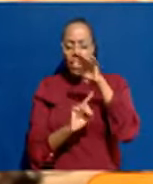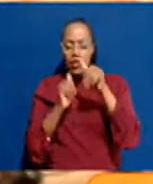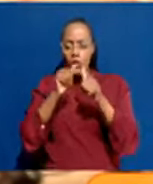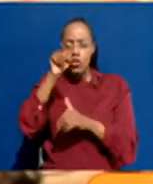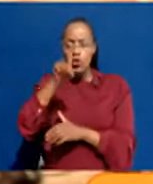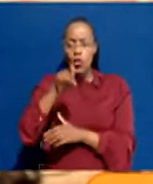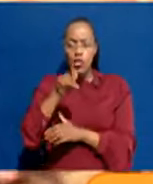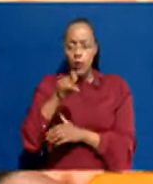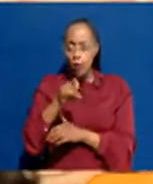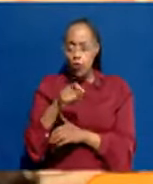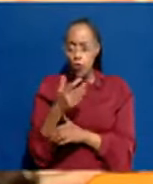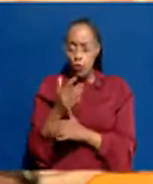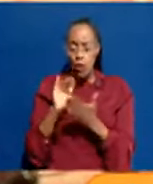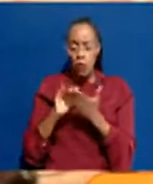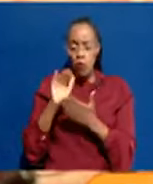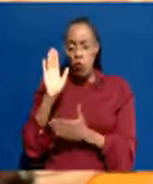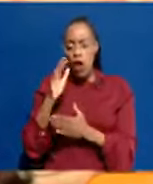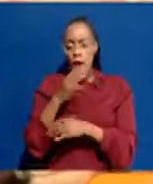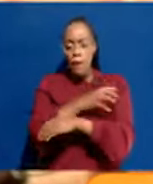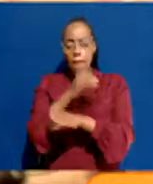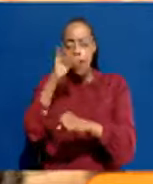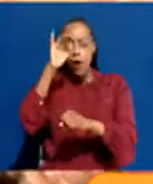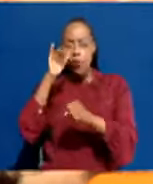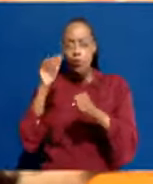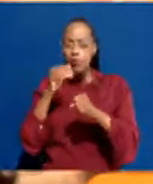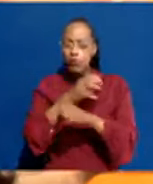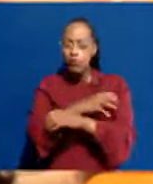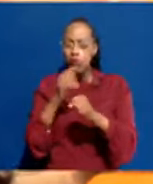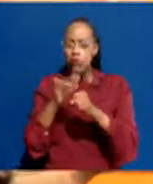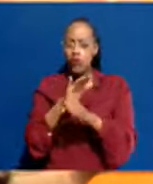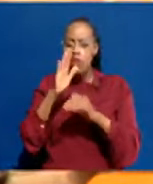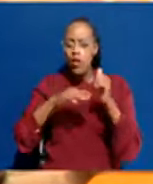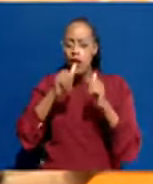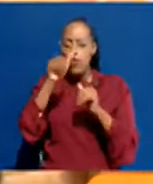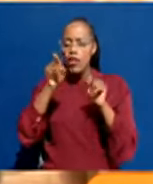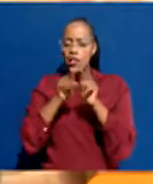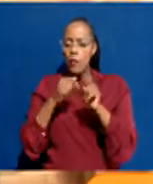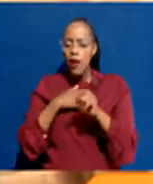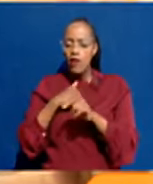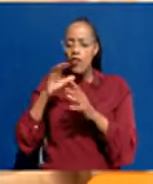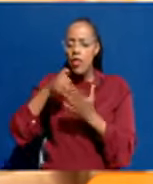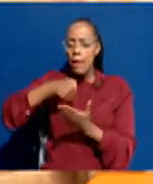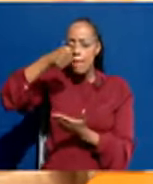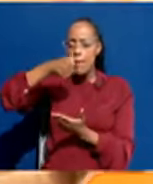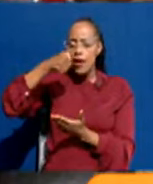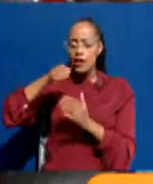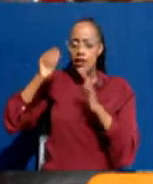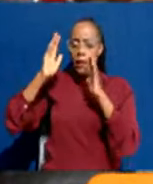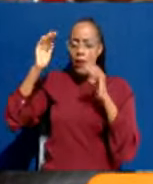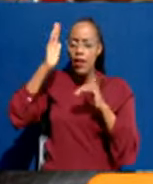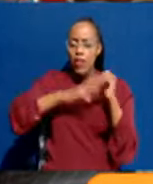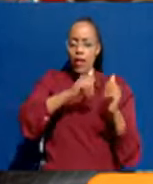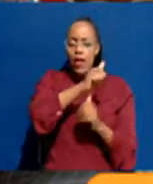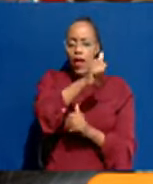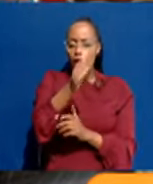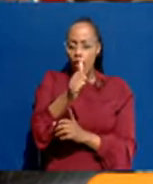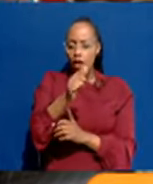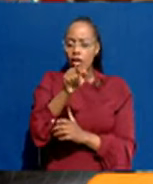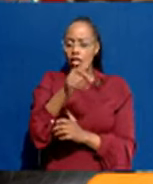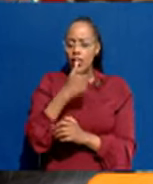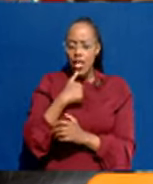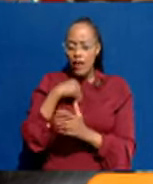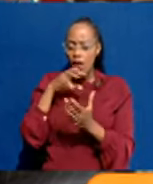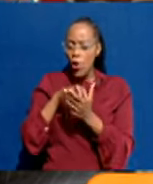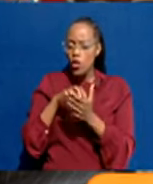to be more powerful than others, more endowed in terms of the budget than yes. others. There was that